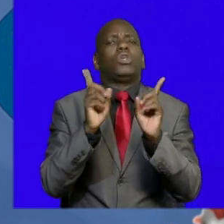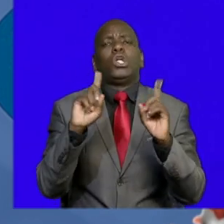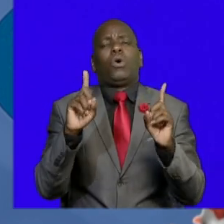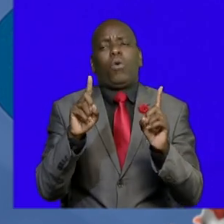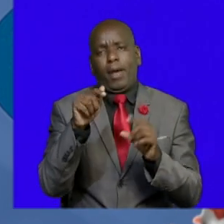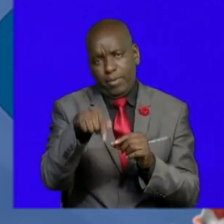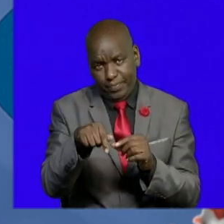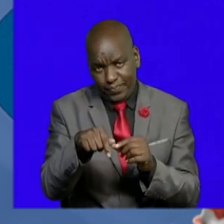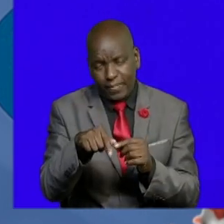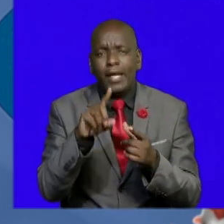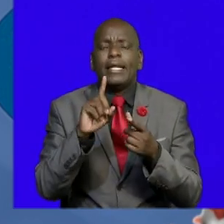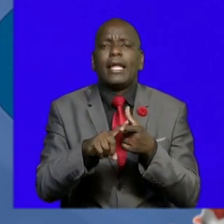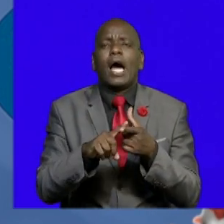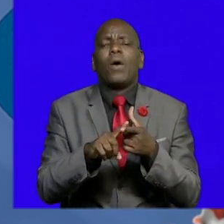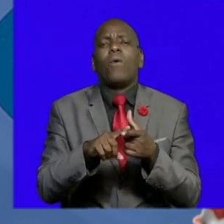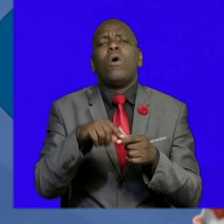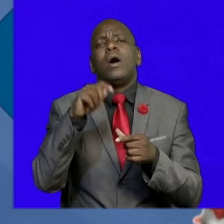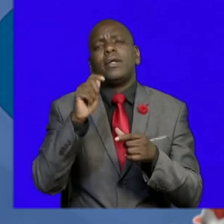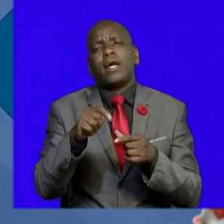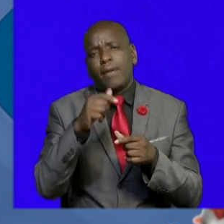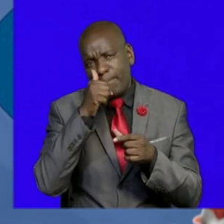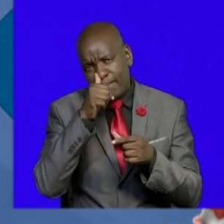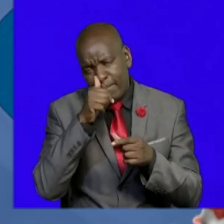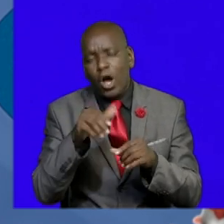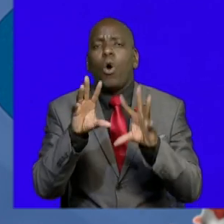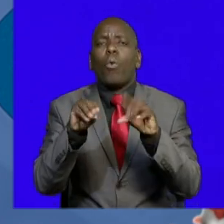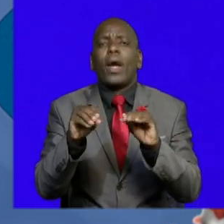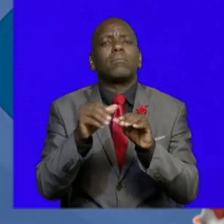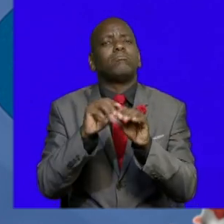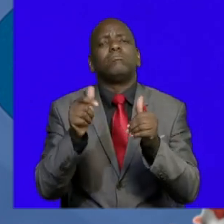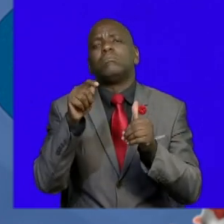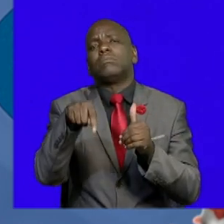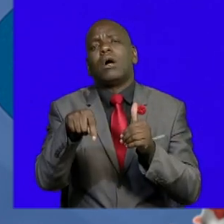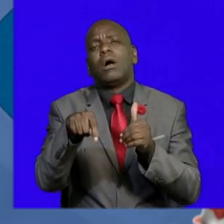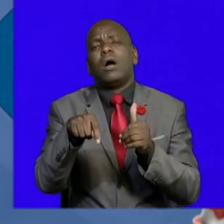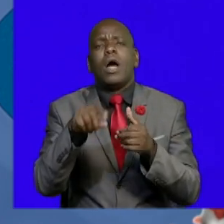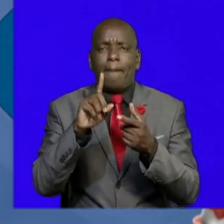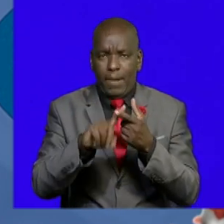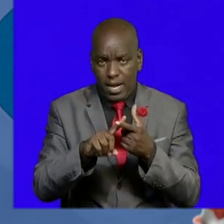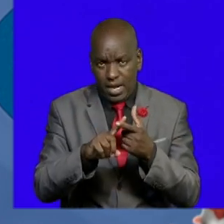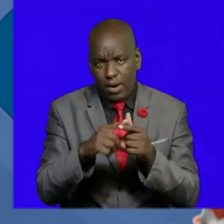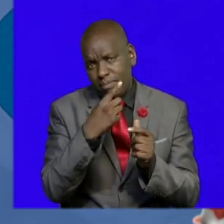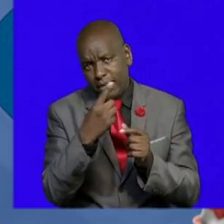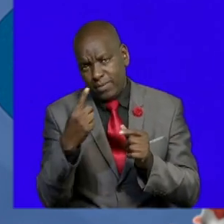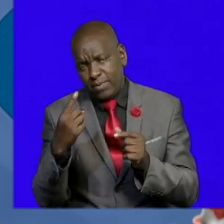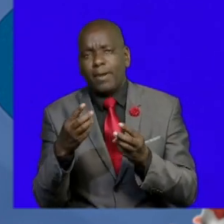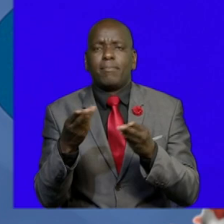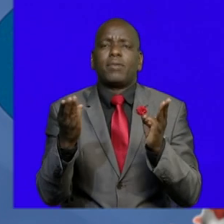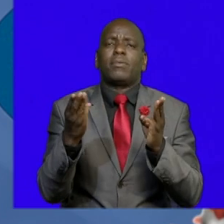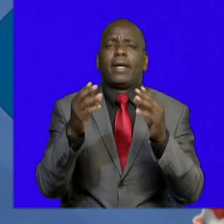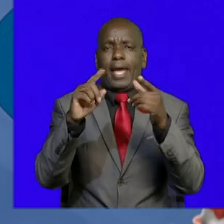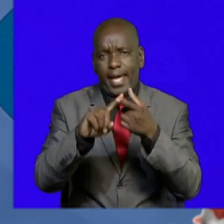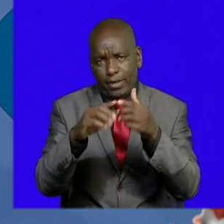always the case. We therefore have lots of work to do in this particular area as individuals and